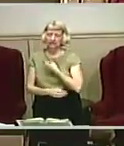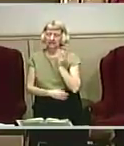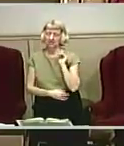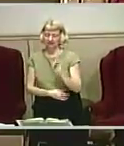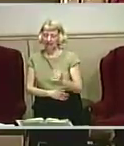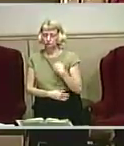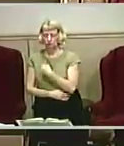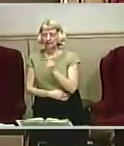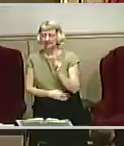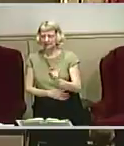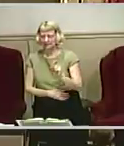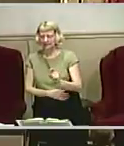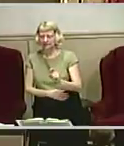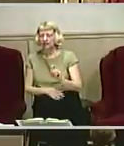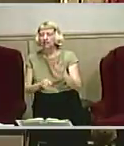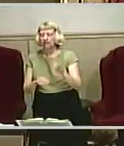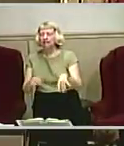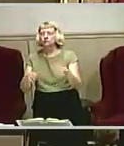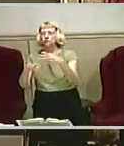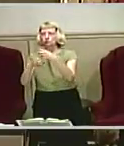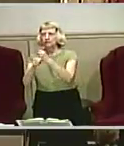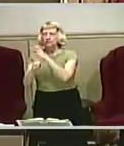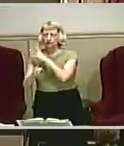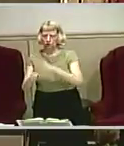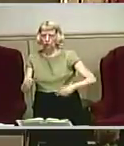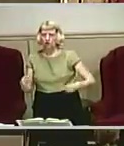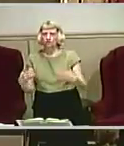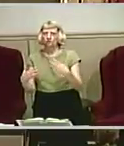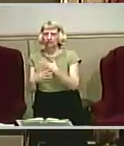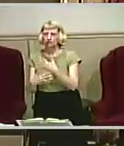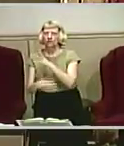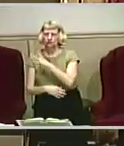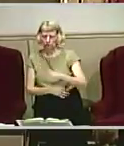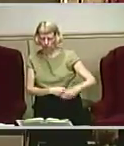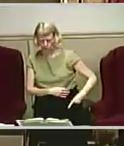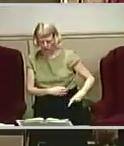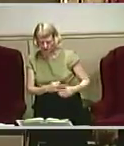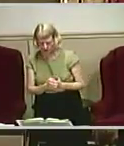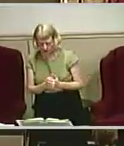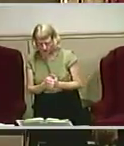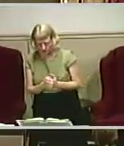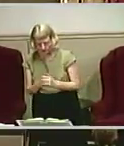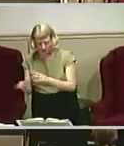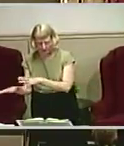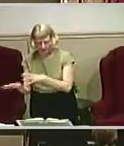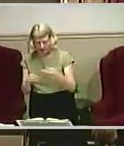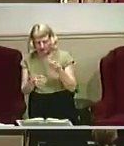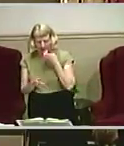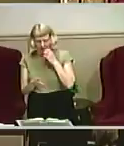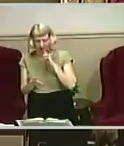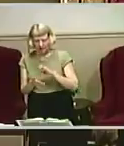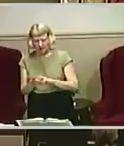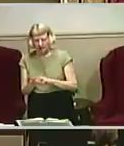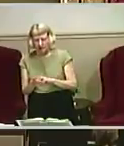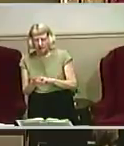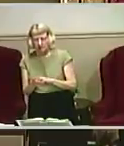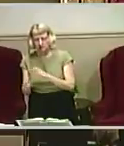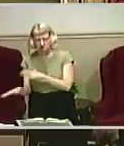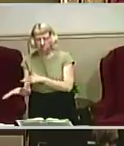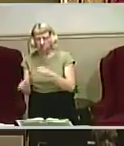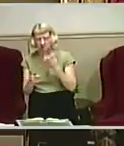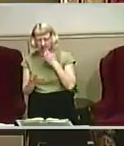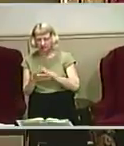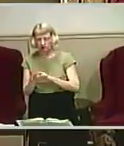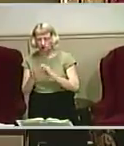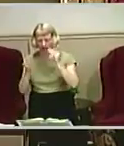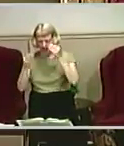need to do. That's trusting in the Lord. That's fearing the Lord. We're departing from evil. We're going to depart from evil if we have